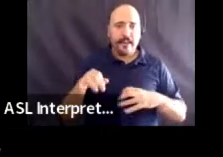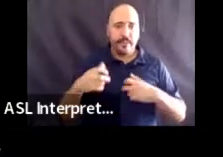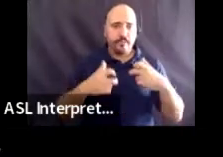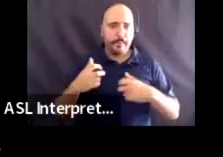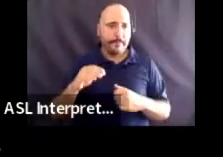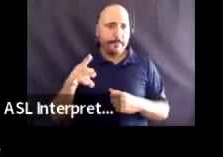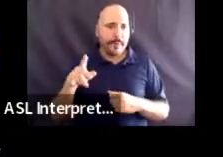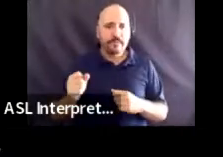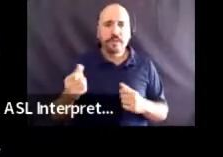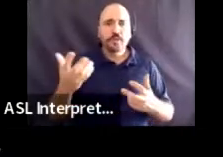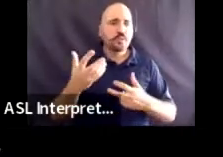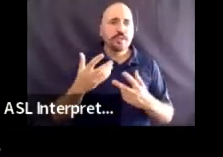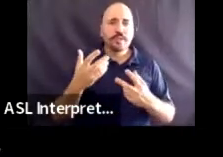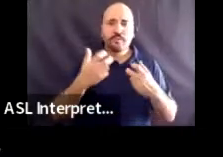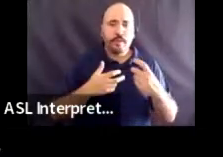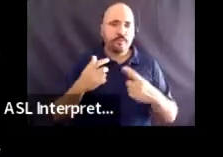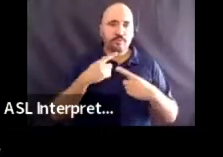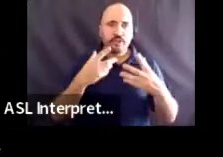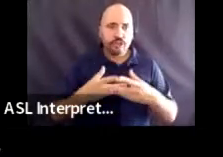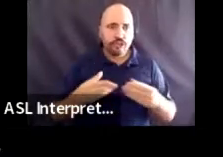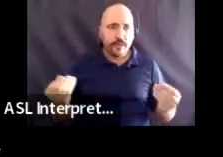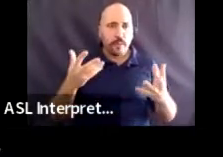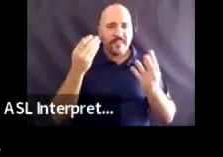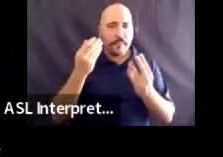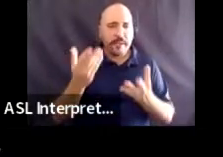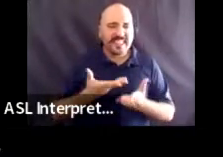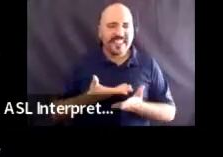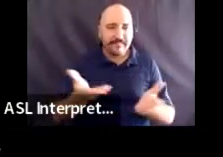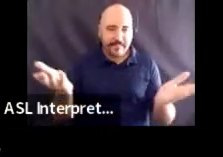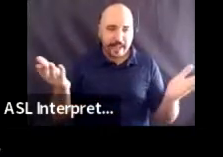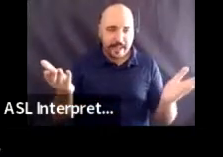is the information that the map is conveying?